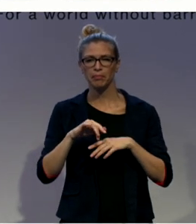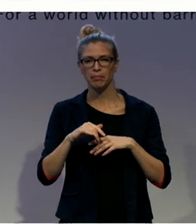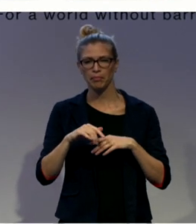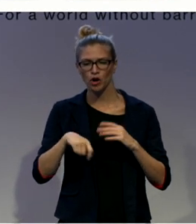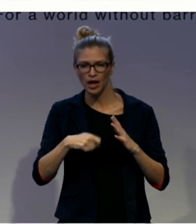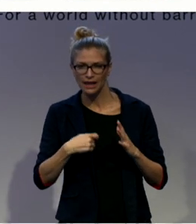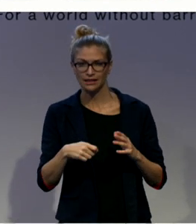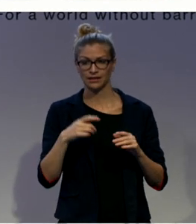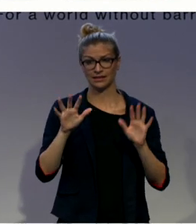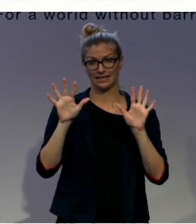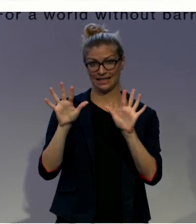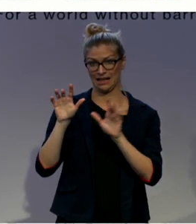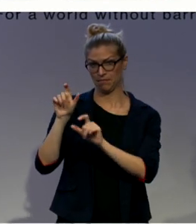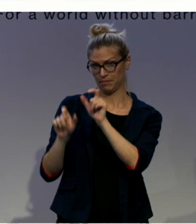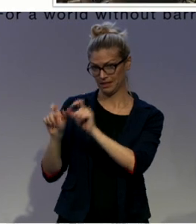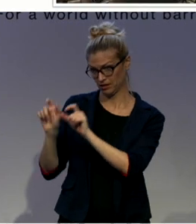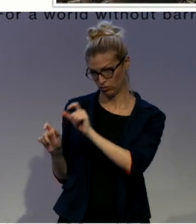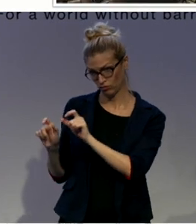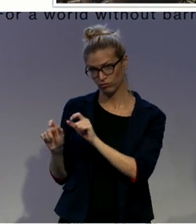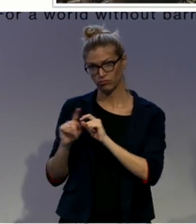assisted by 5 people.